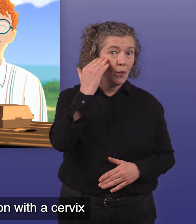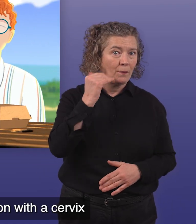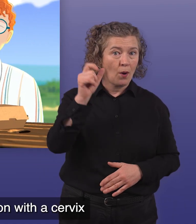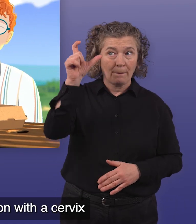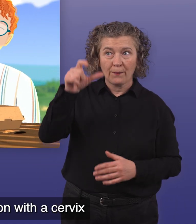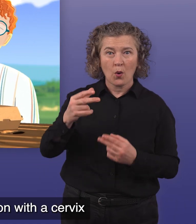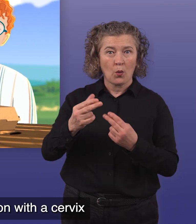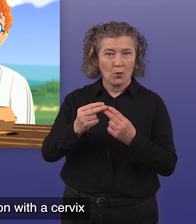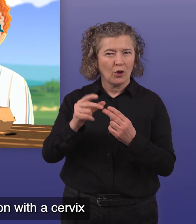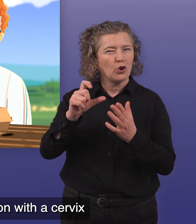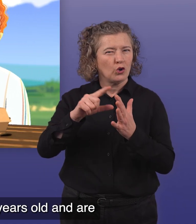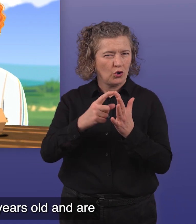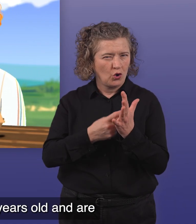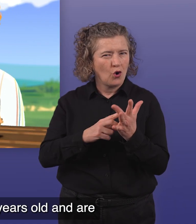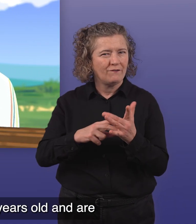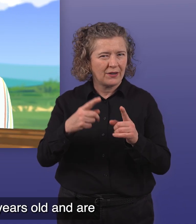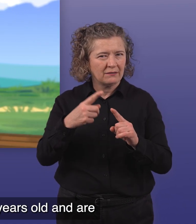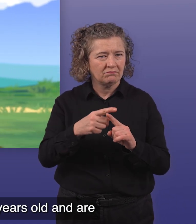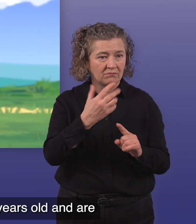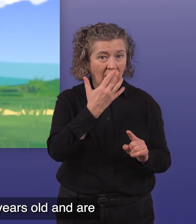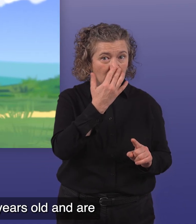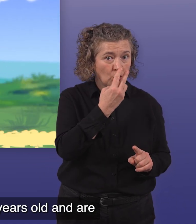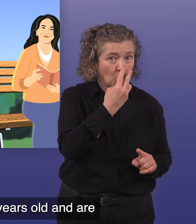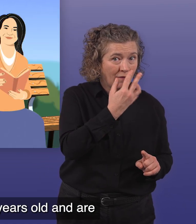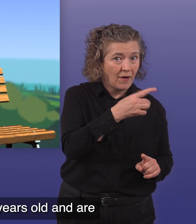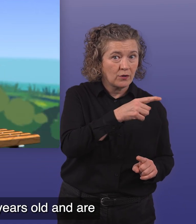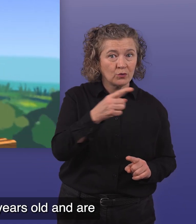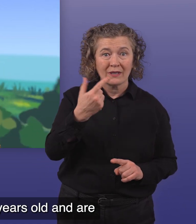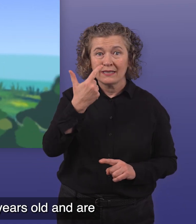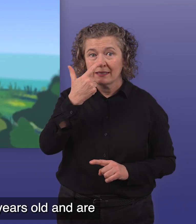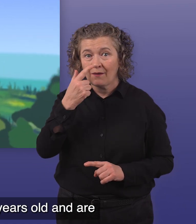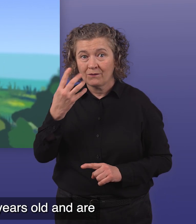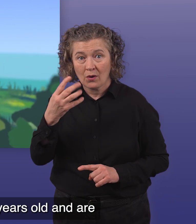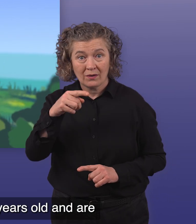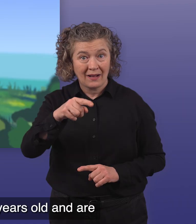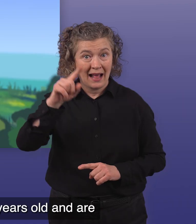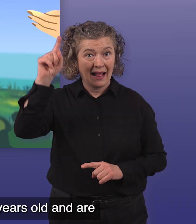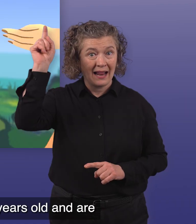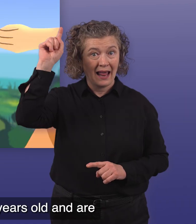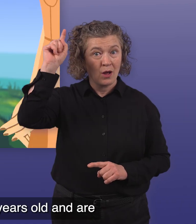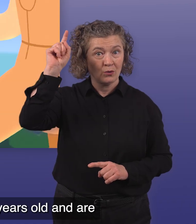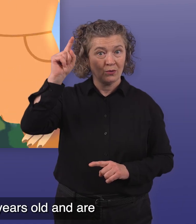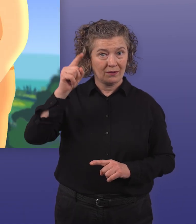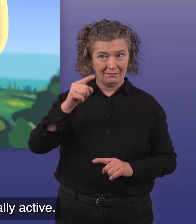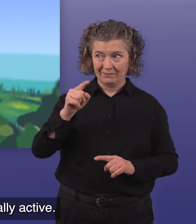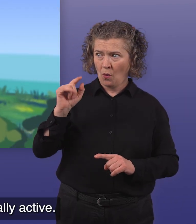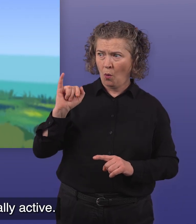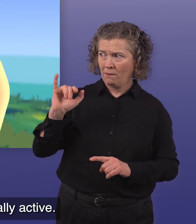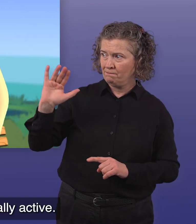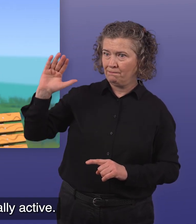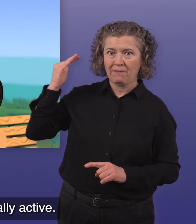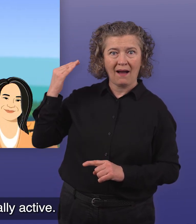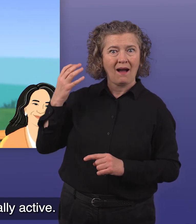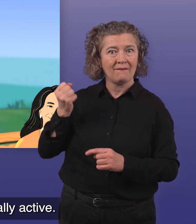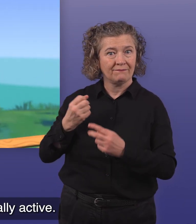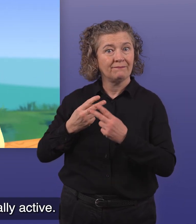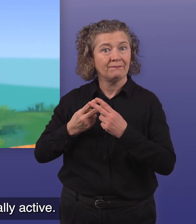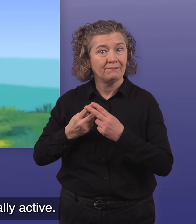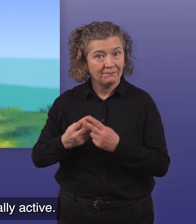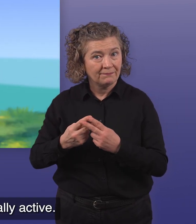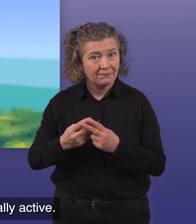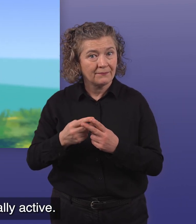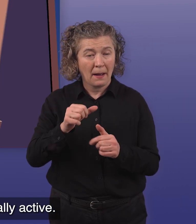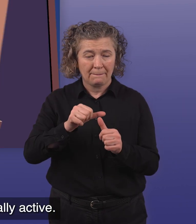a person with a cervix between the age of 25 and 74 years old and are or ever have been sexually